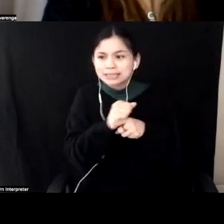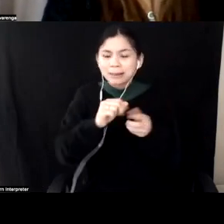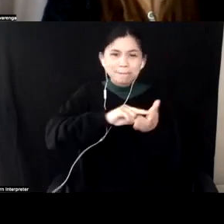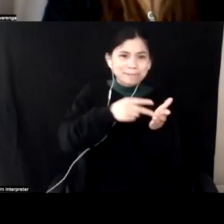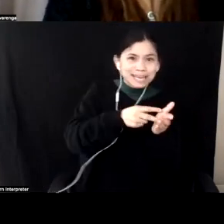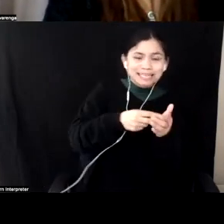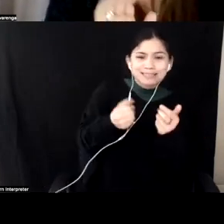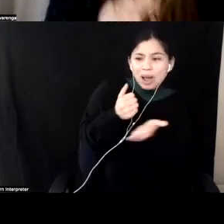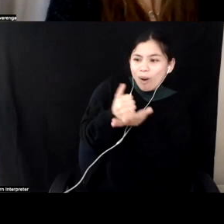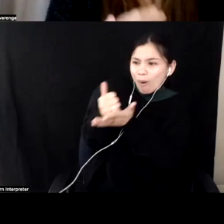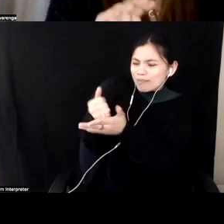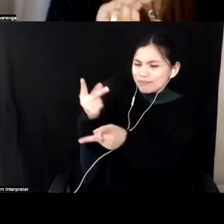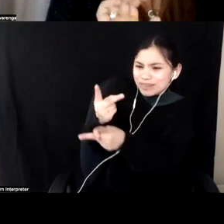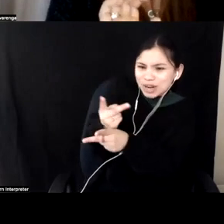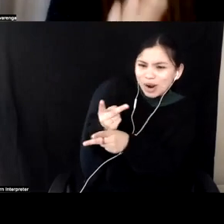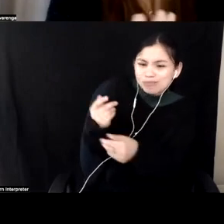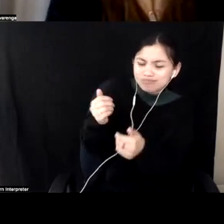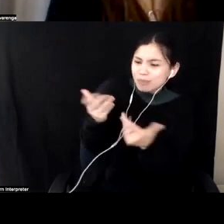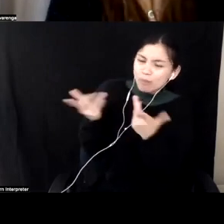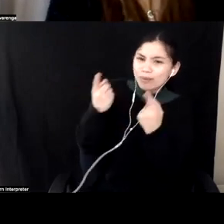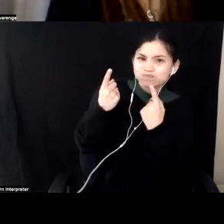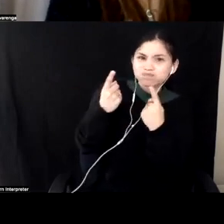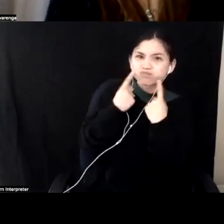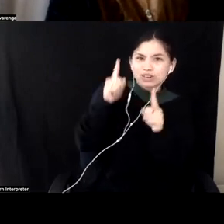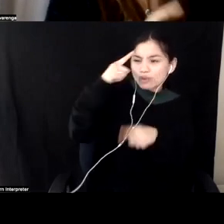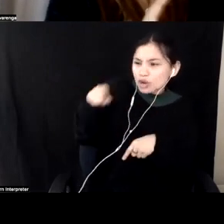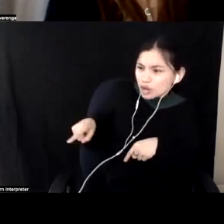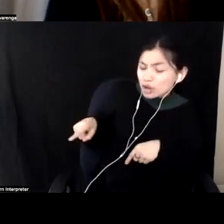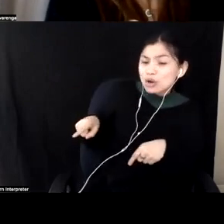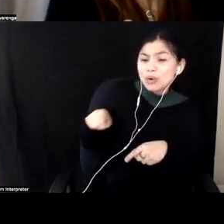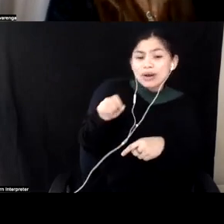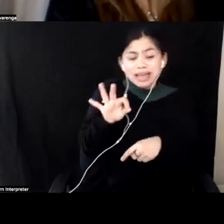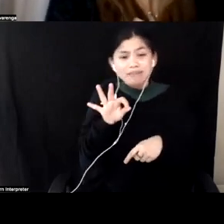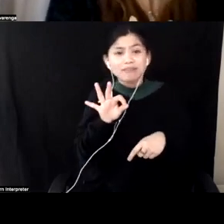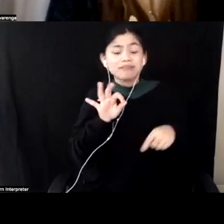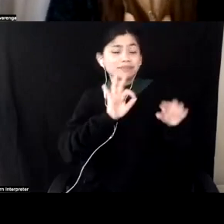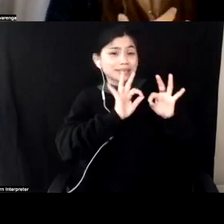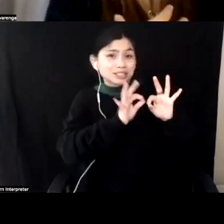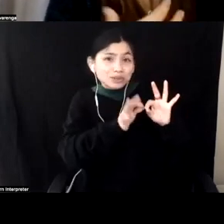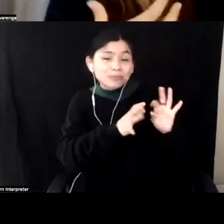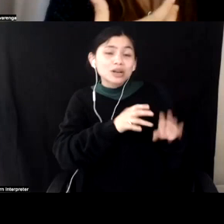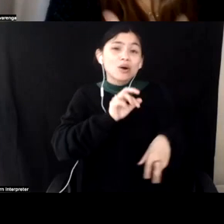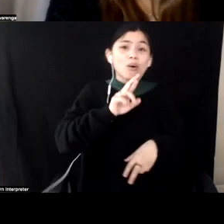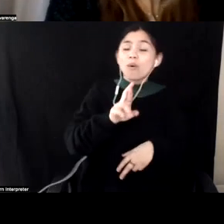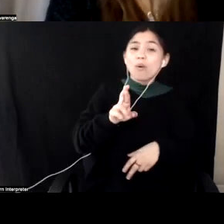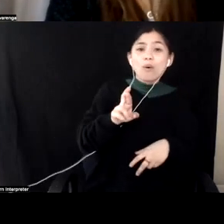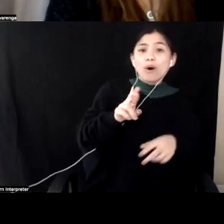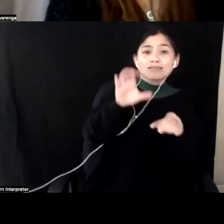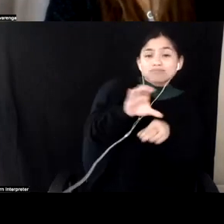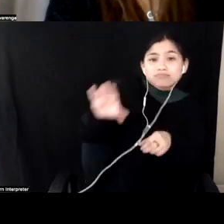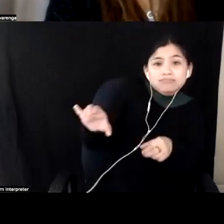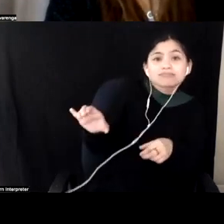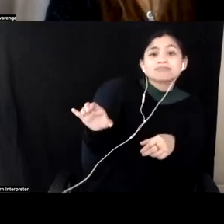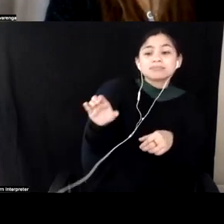them figure out what works for them, whether it's through providing interpreting, captioning